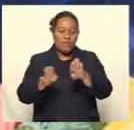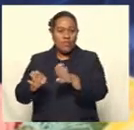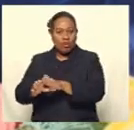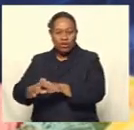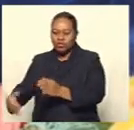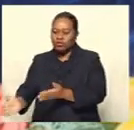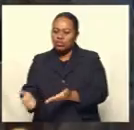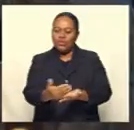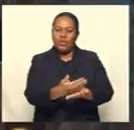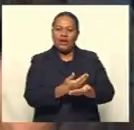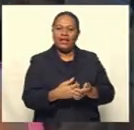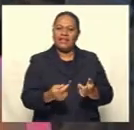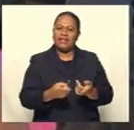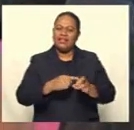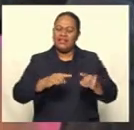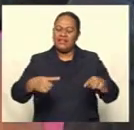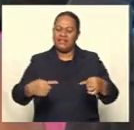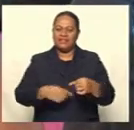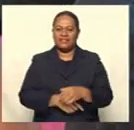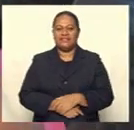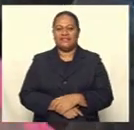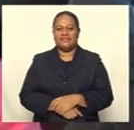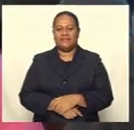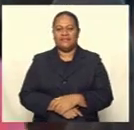produce she'll sell. I